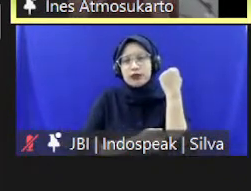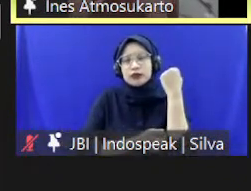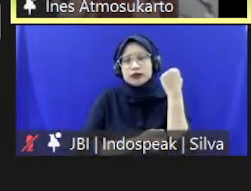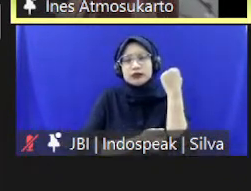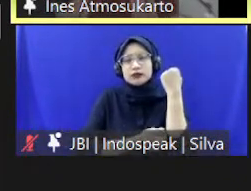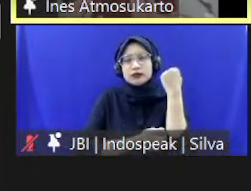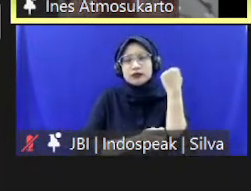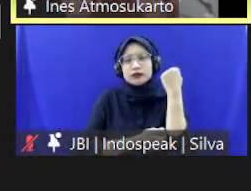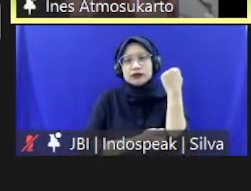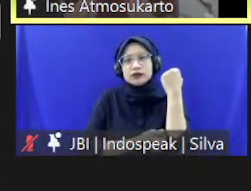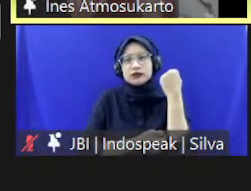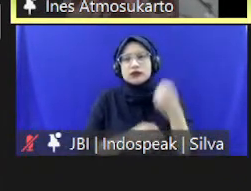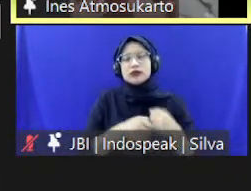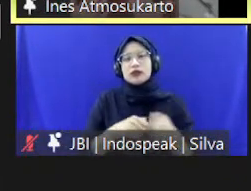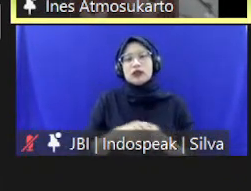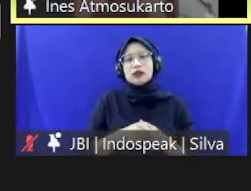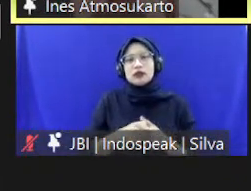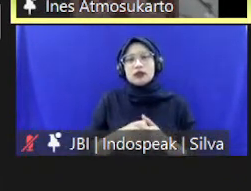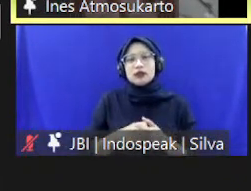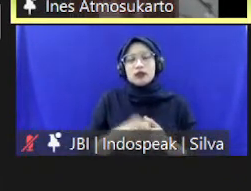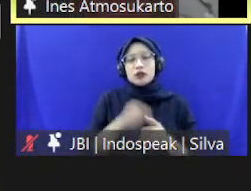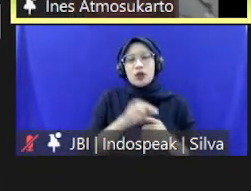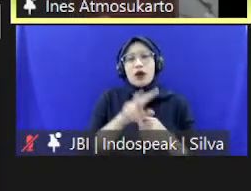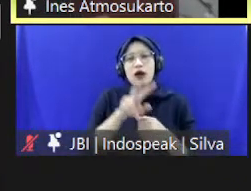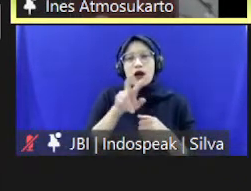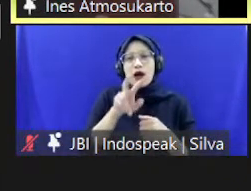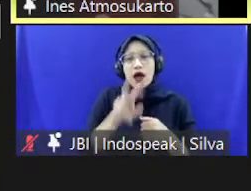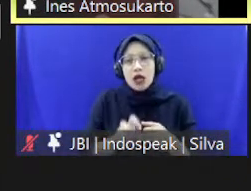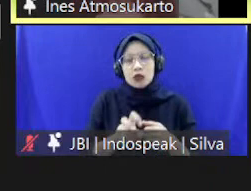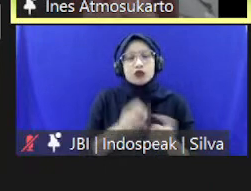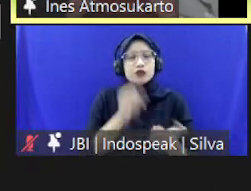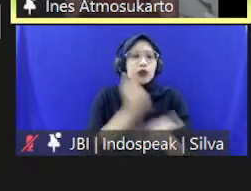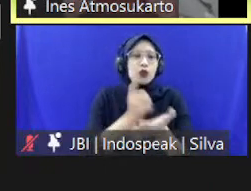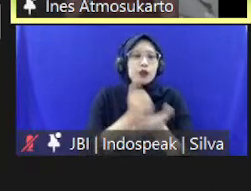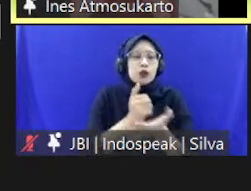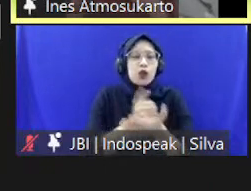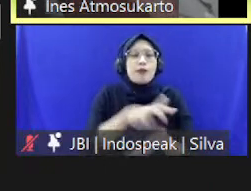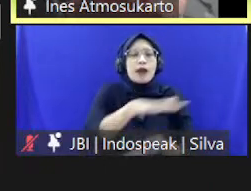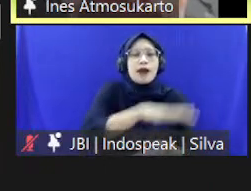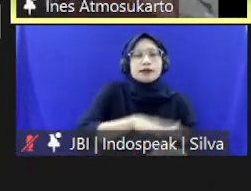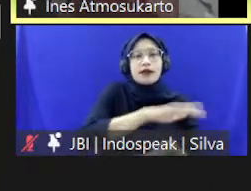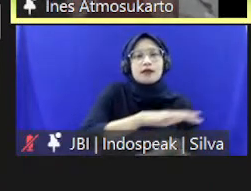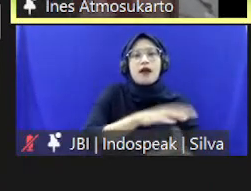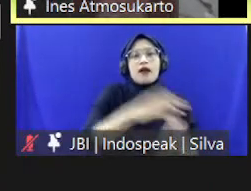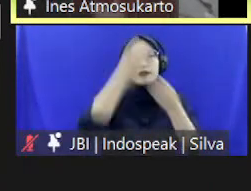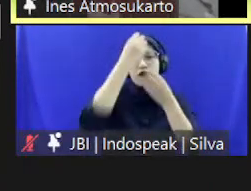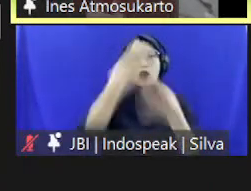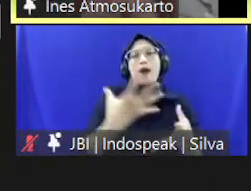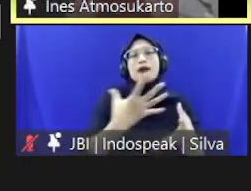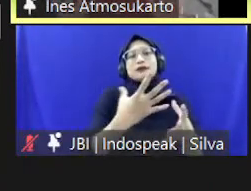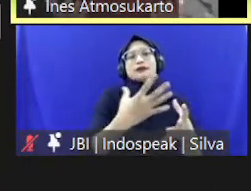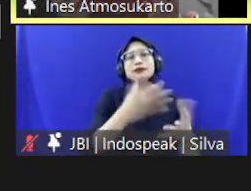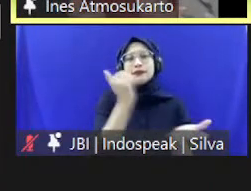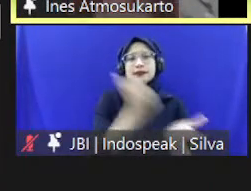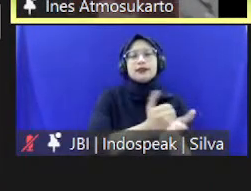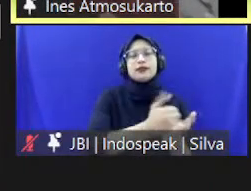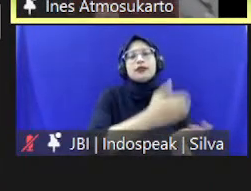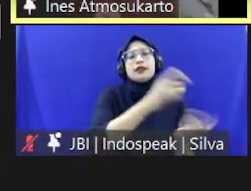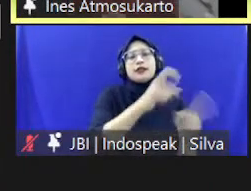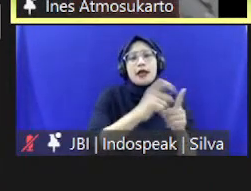to be dynamic, and it needs to be based on accurate information. How else can resources be